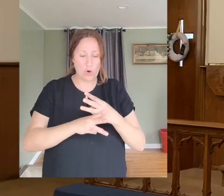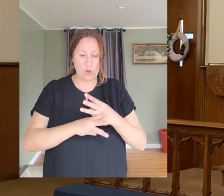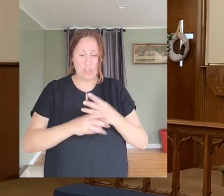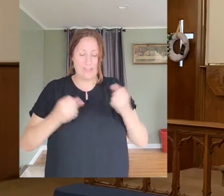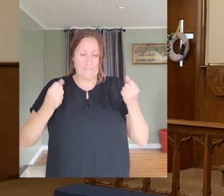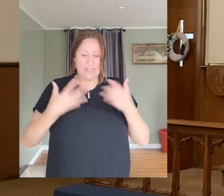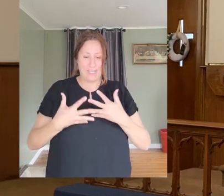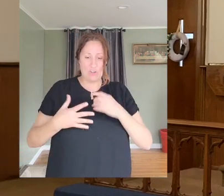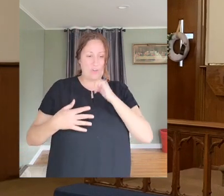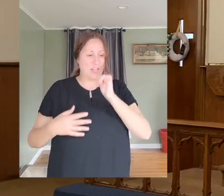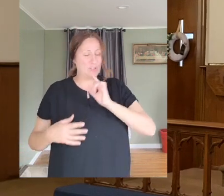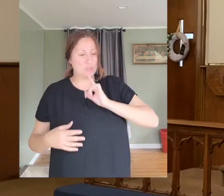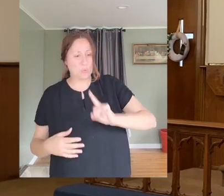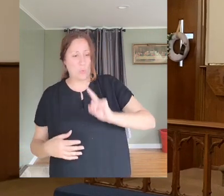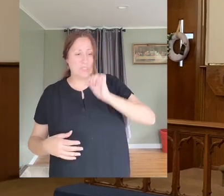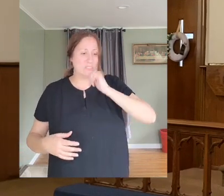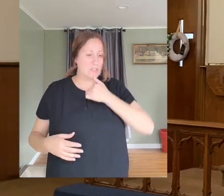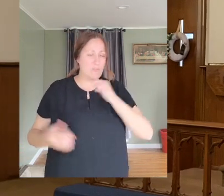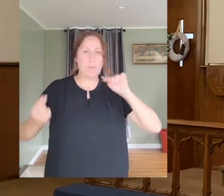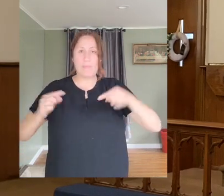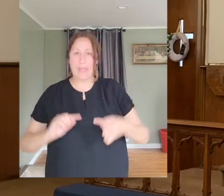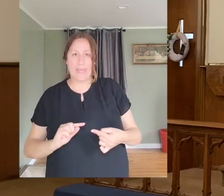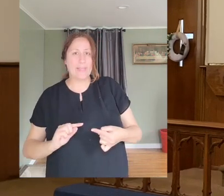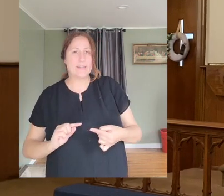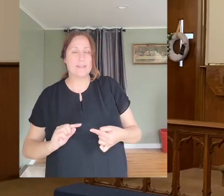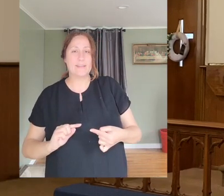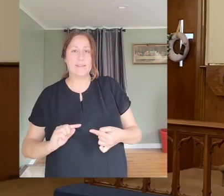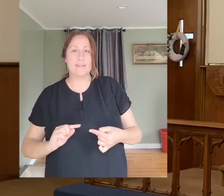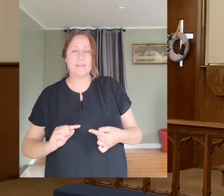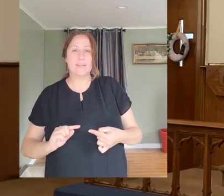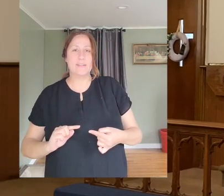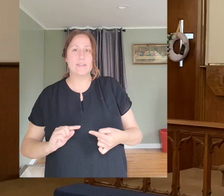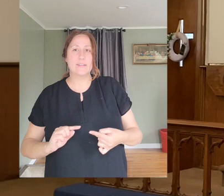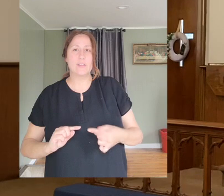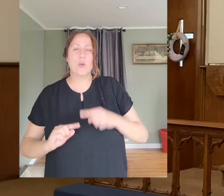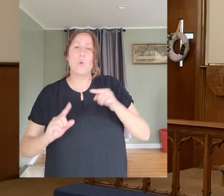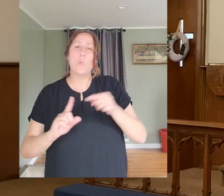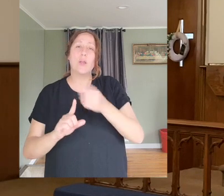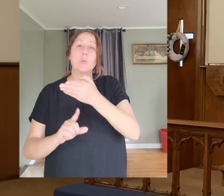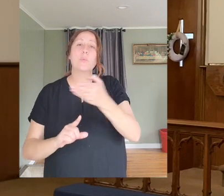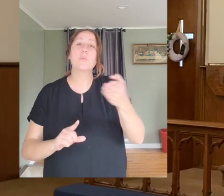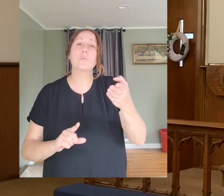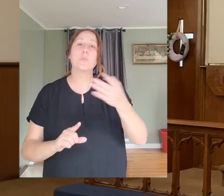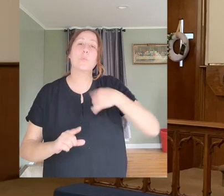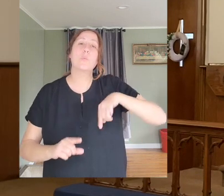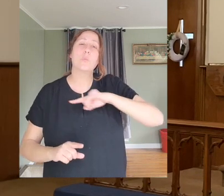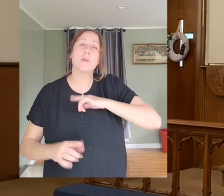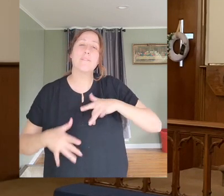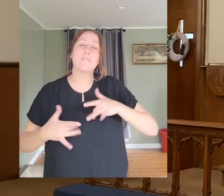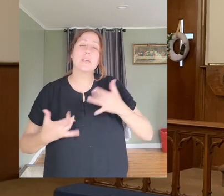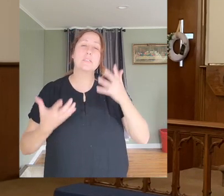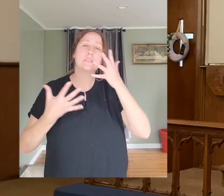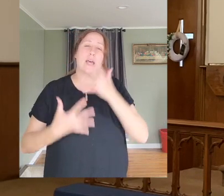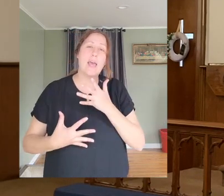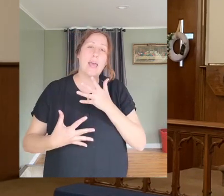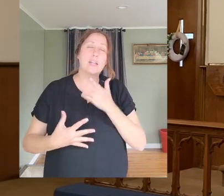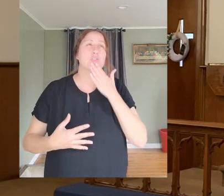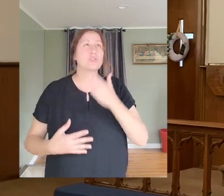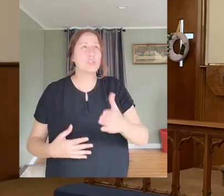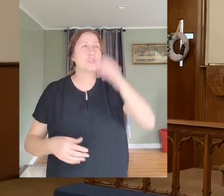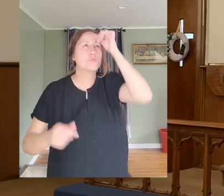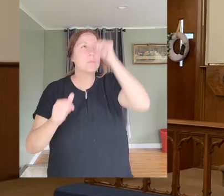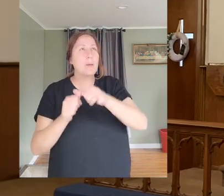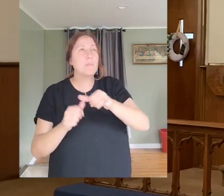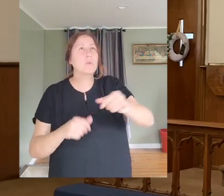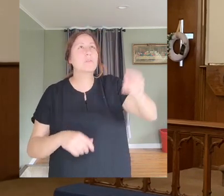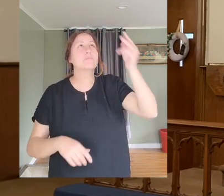uncertainty, suffering and pain. And when we feel sad, it's good to remember